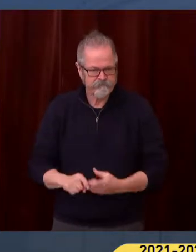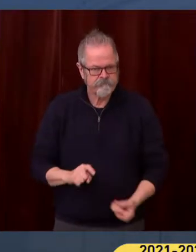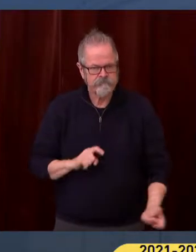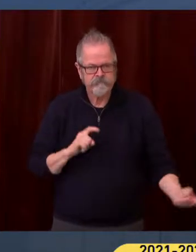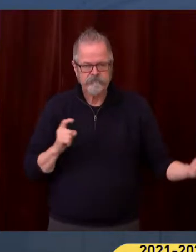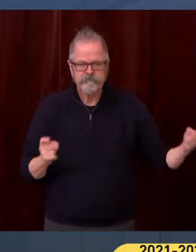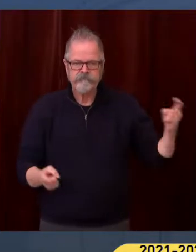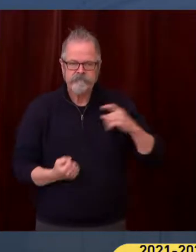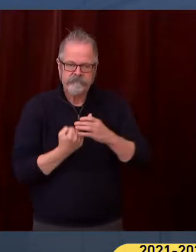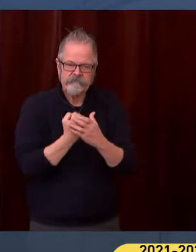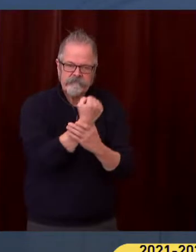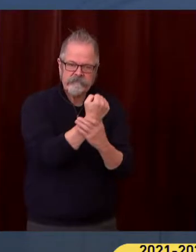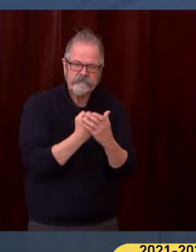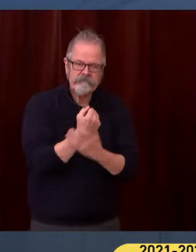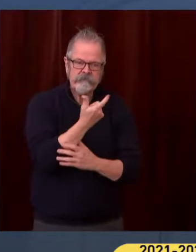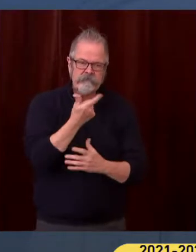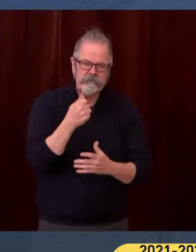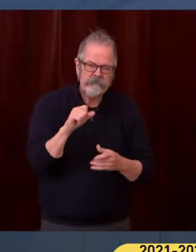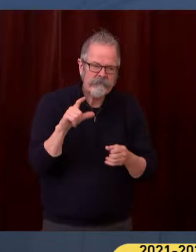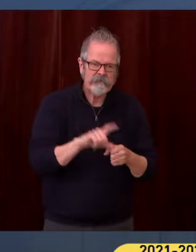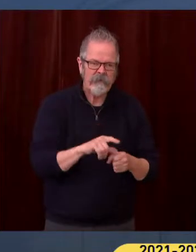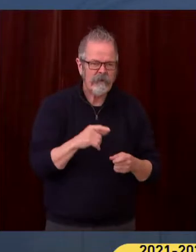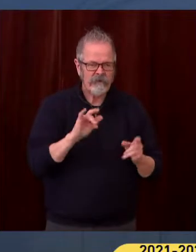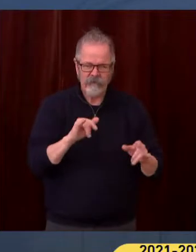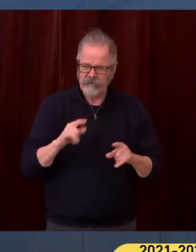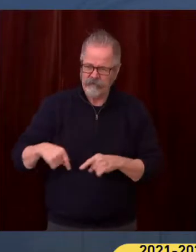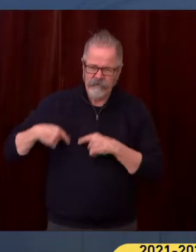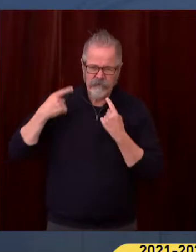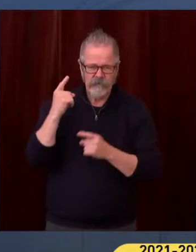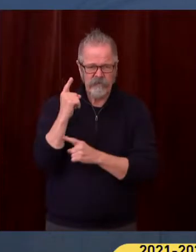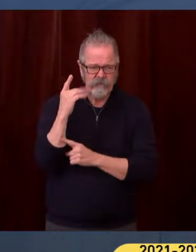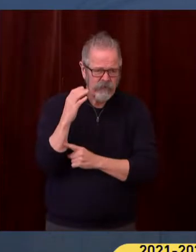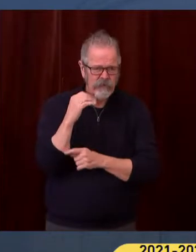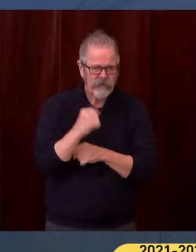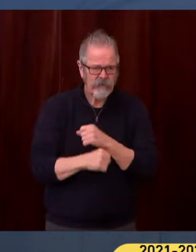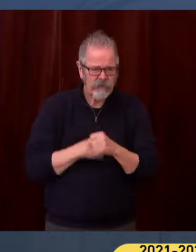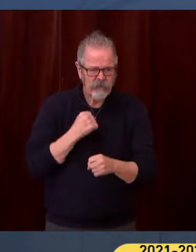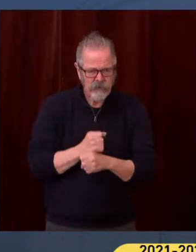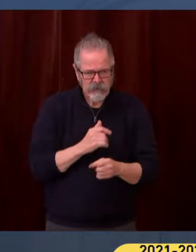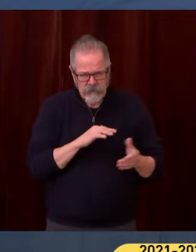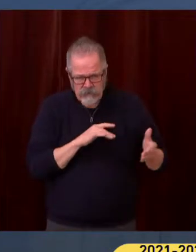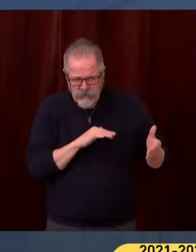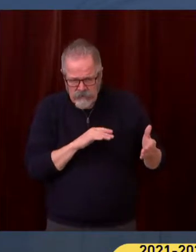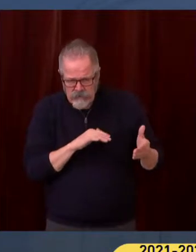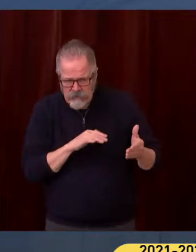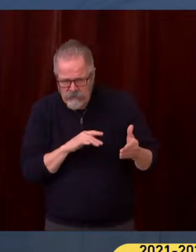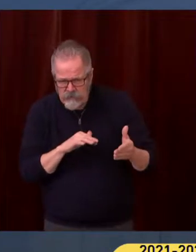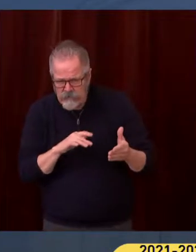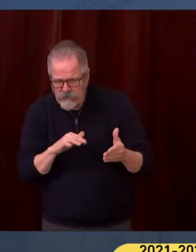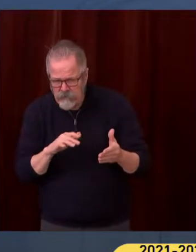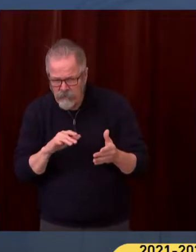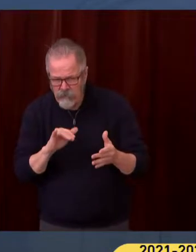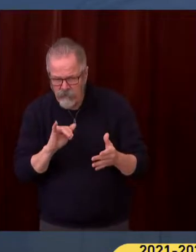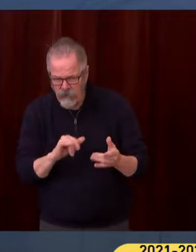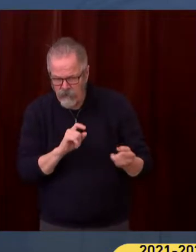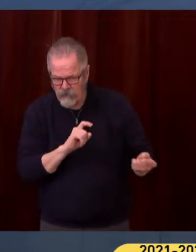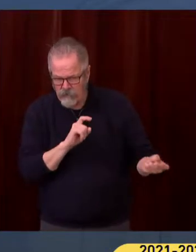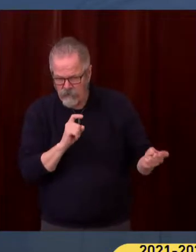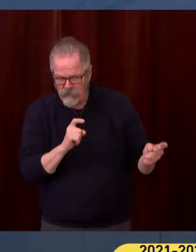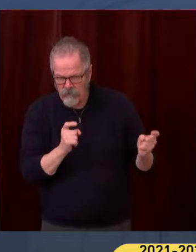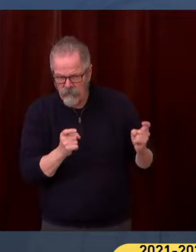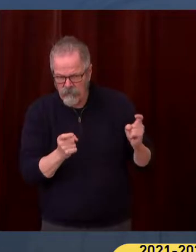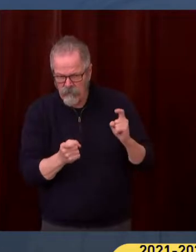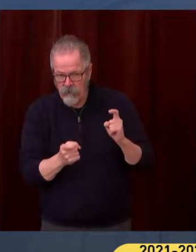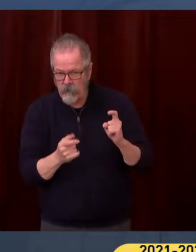in our thinking of our possibilities in the state of Washington. Third,